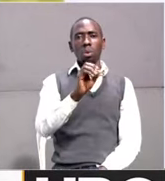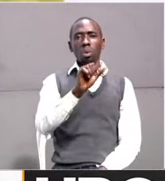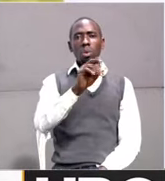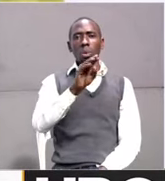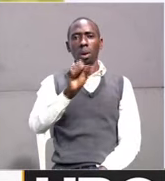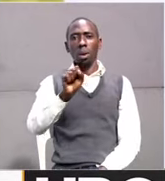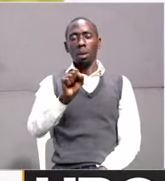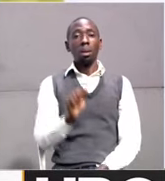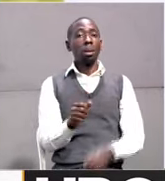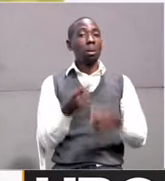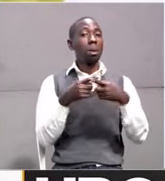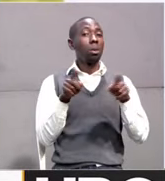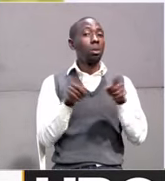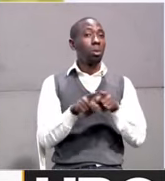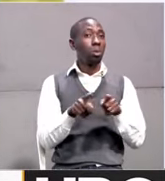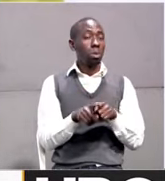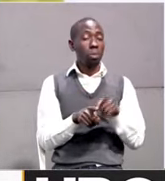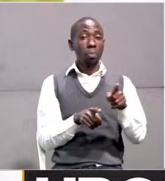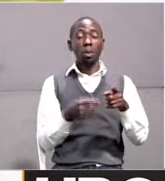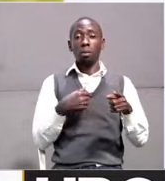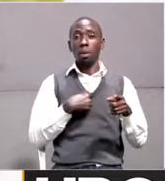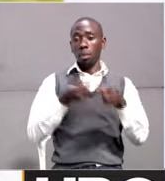And then in order to do that,